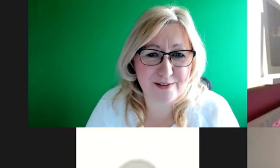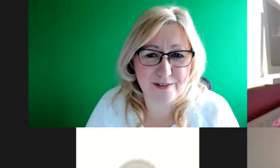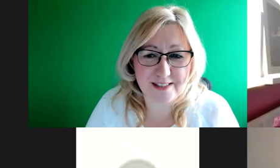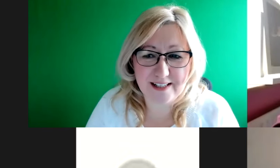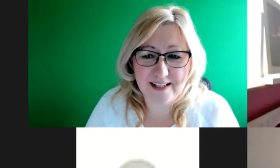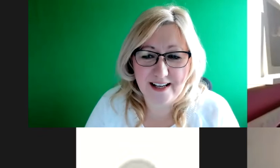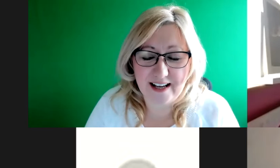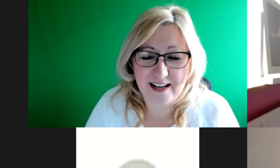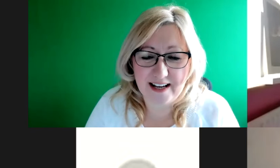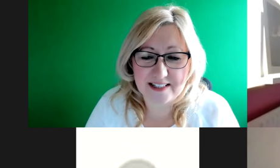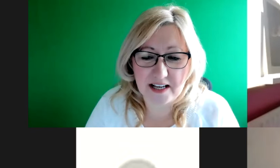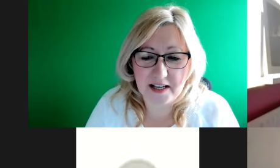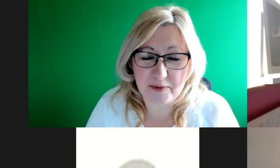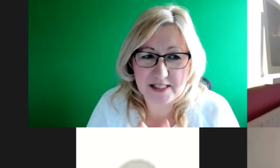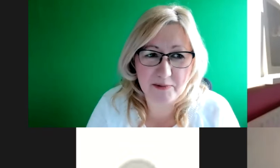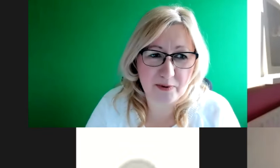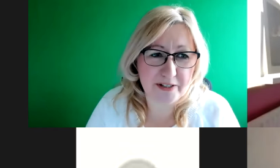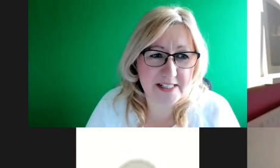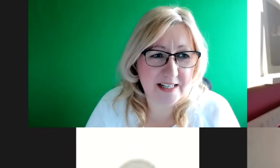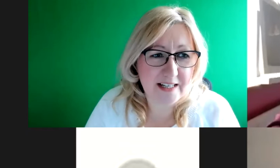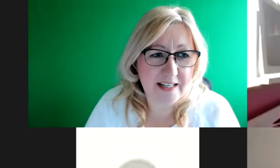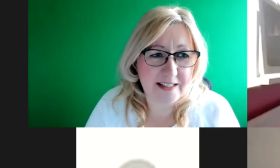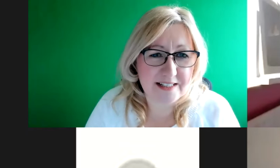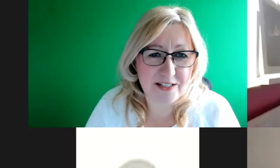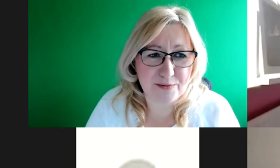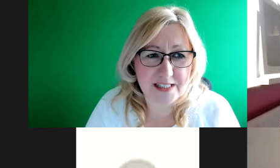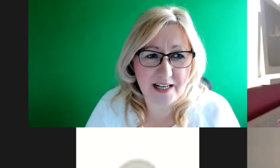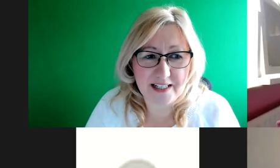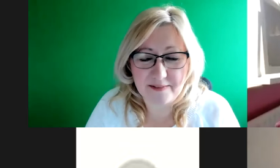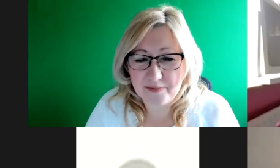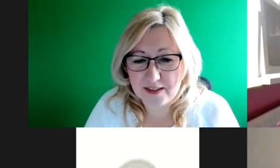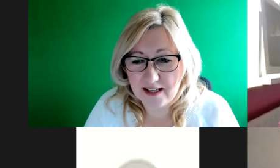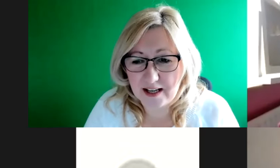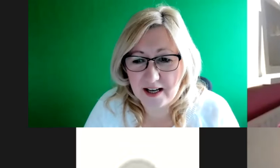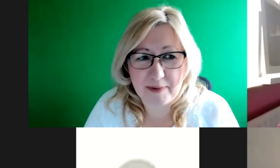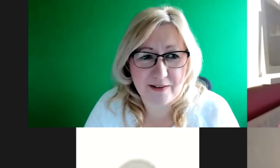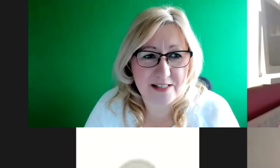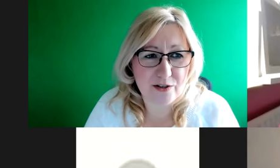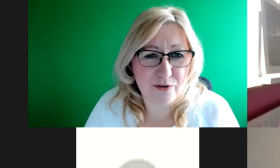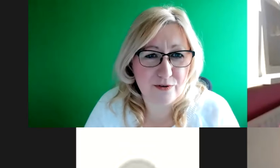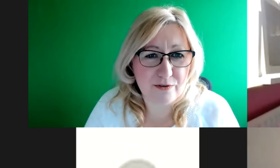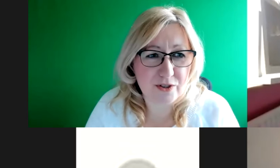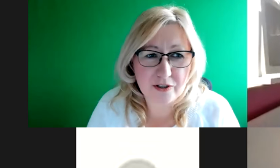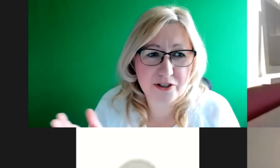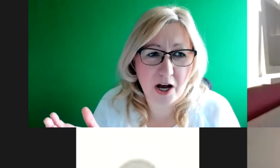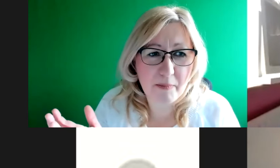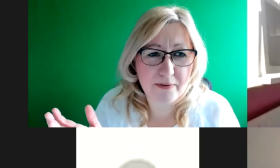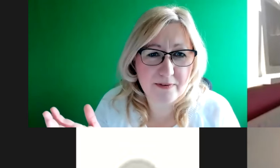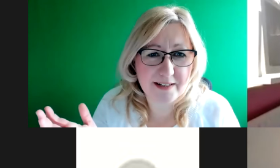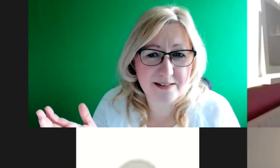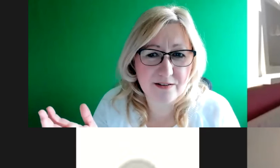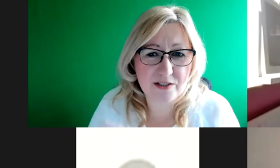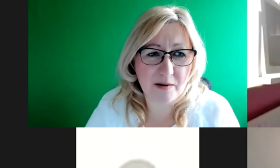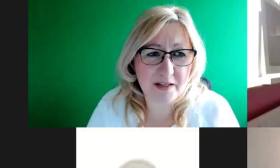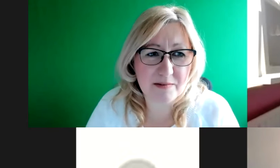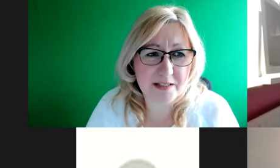in the schools at the time with some of the boys, and the teacher was signing about this new tuck shop, a